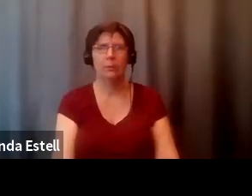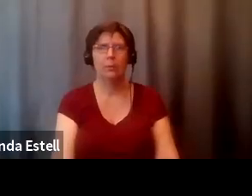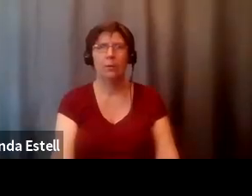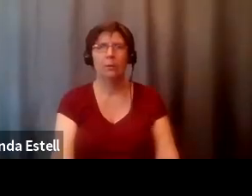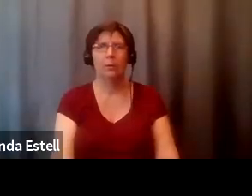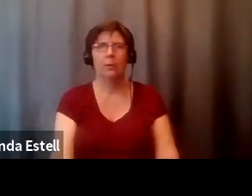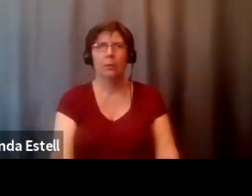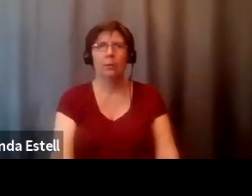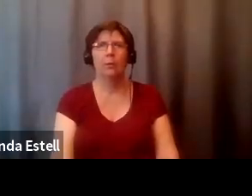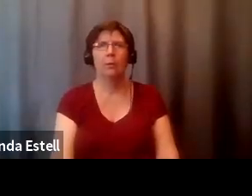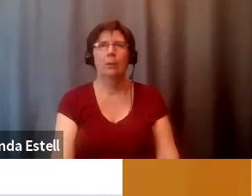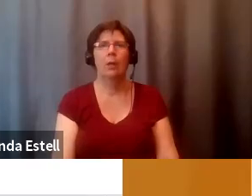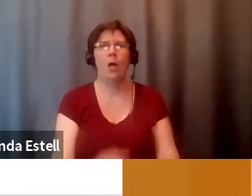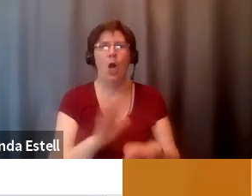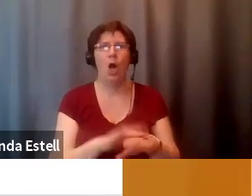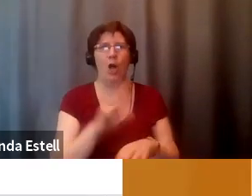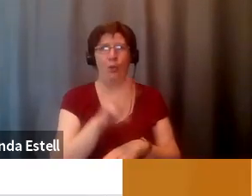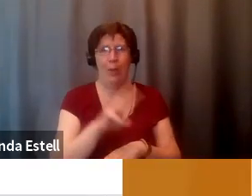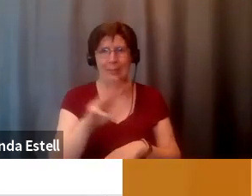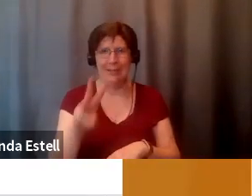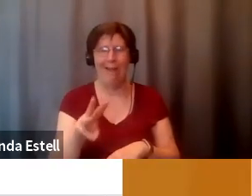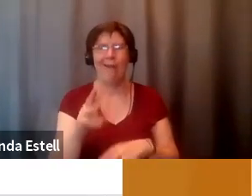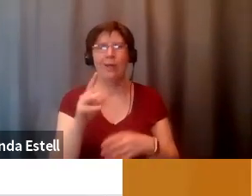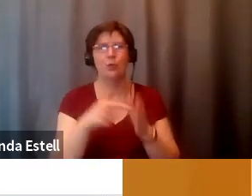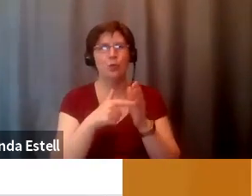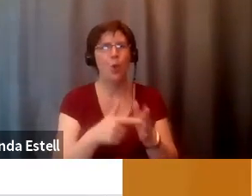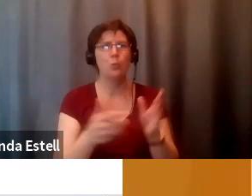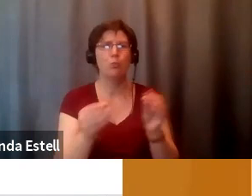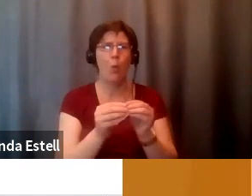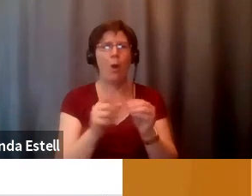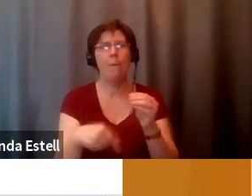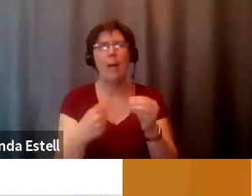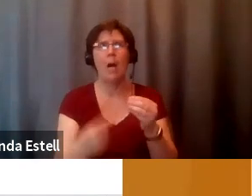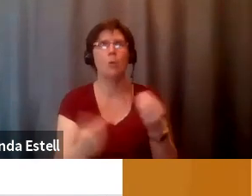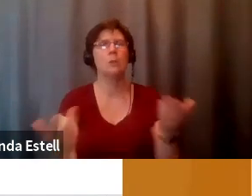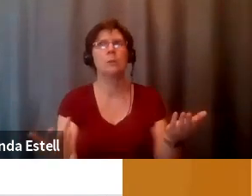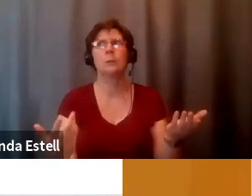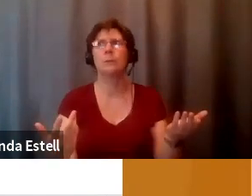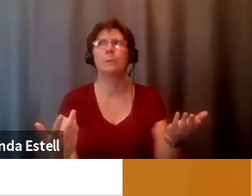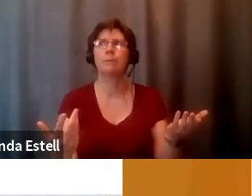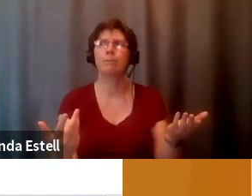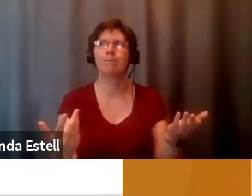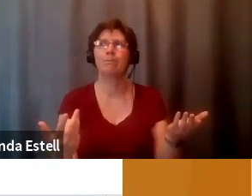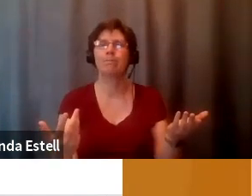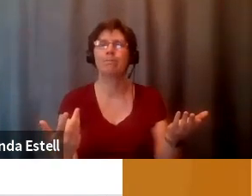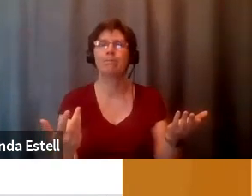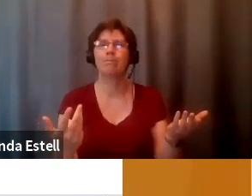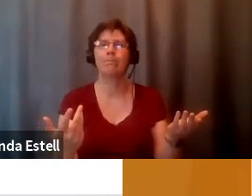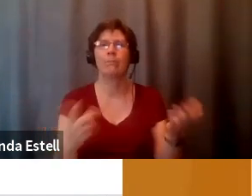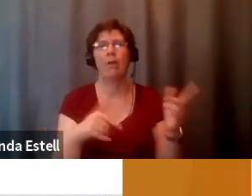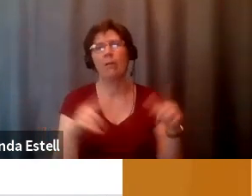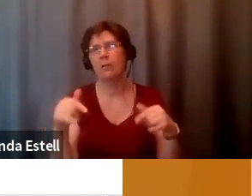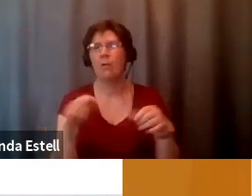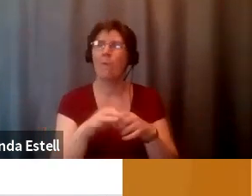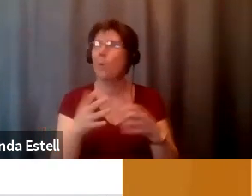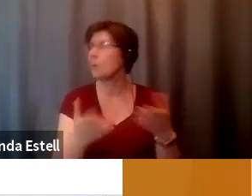So, and then on the website, it just says more about like all kinds of voter